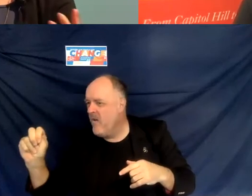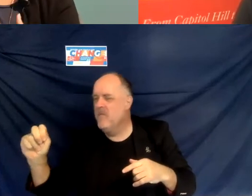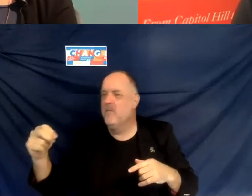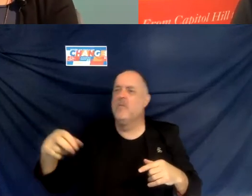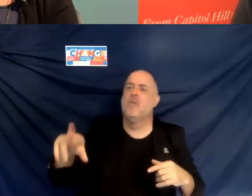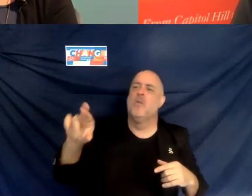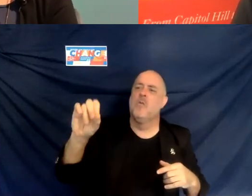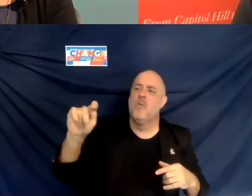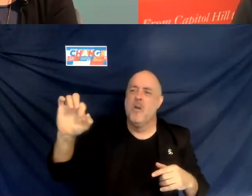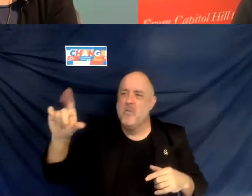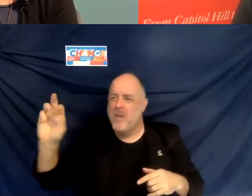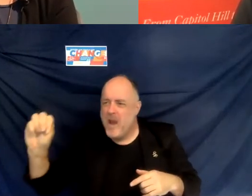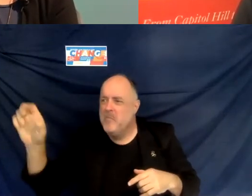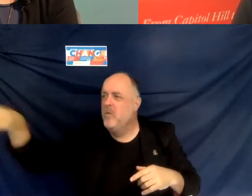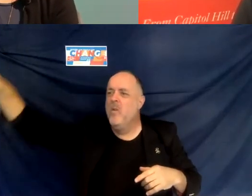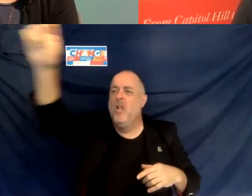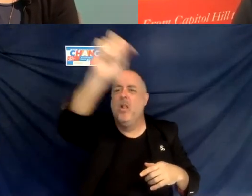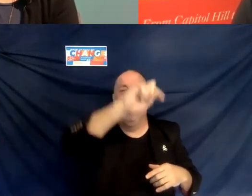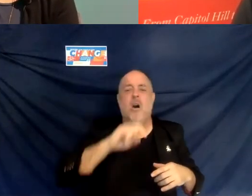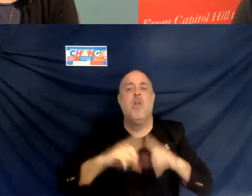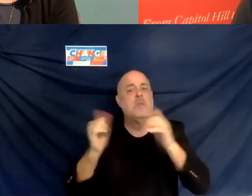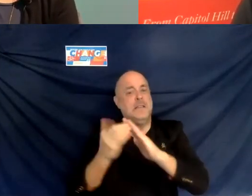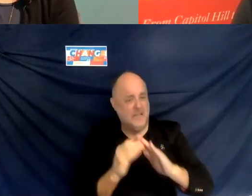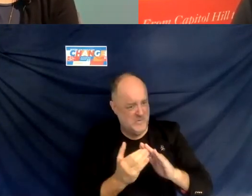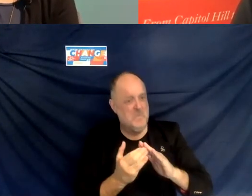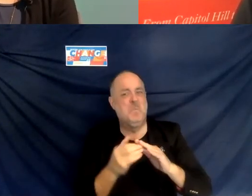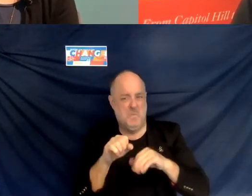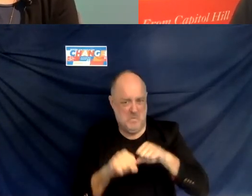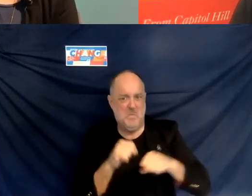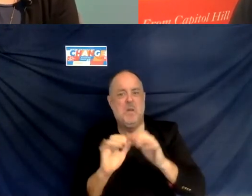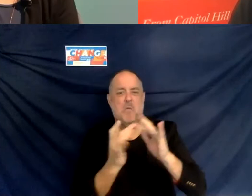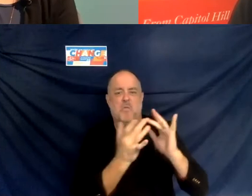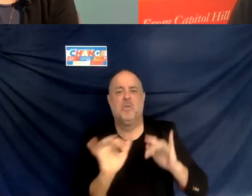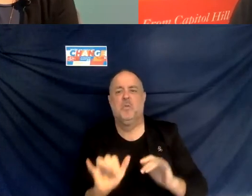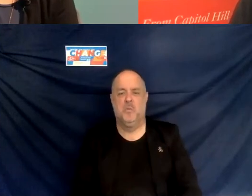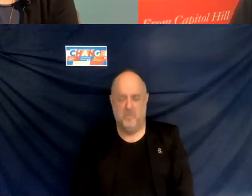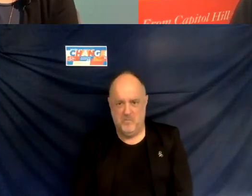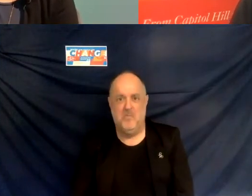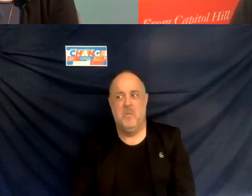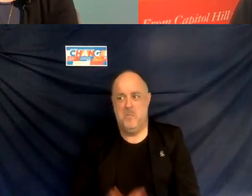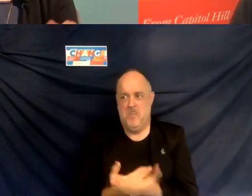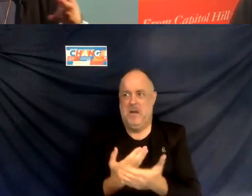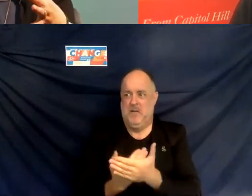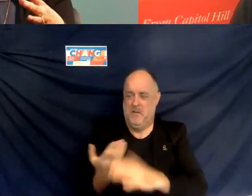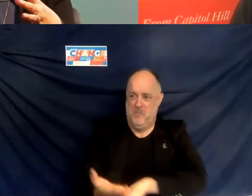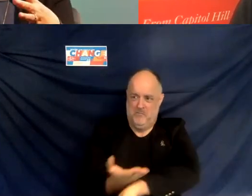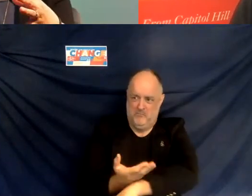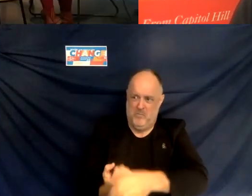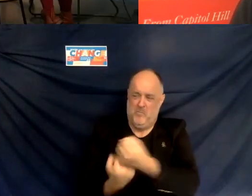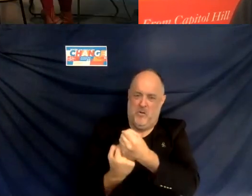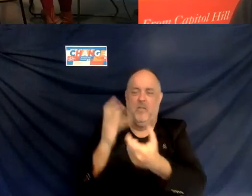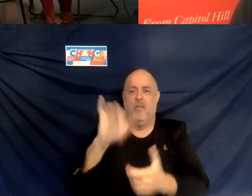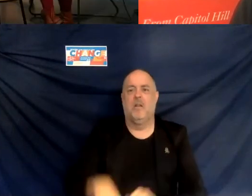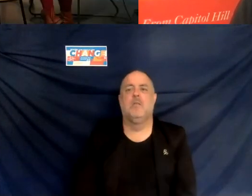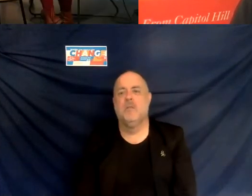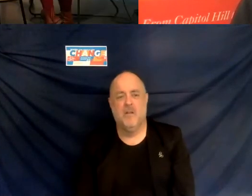where employment centers are, where you need to get to. And so that's also where the investments is going, is how do we not only make